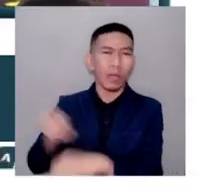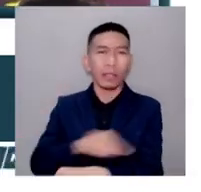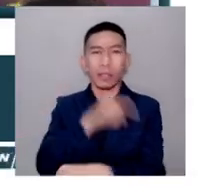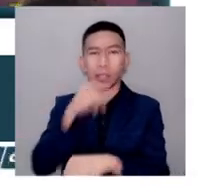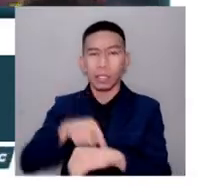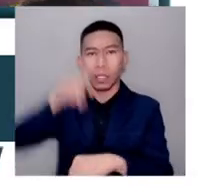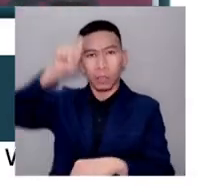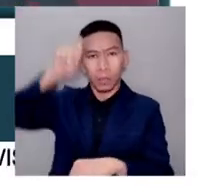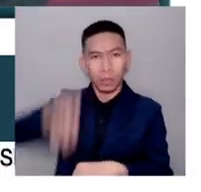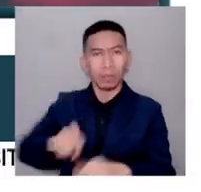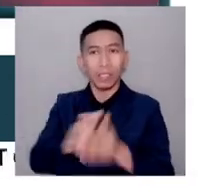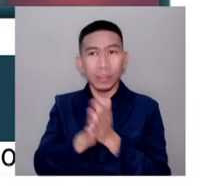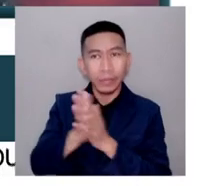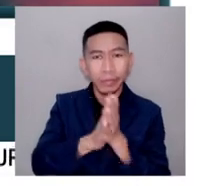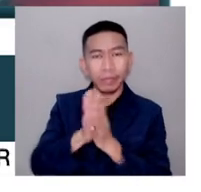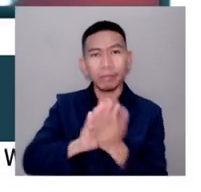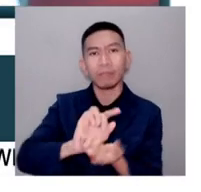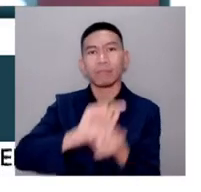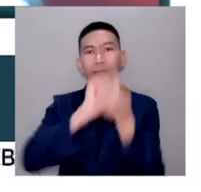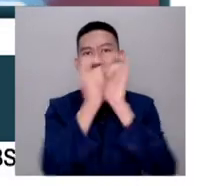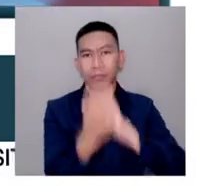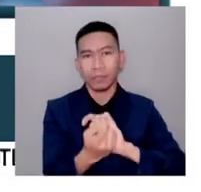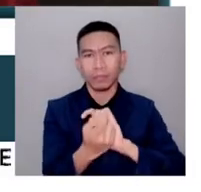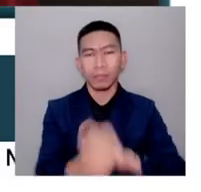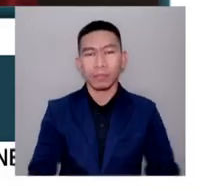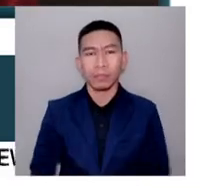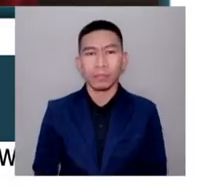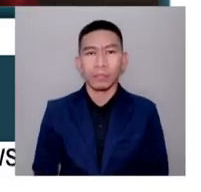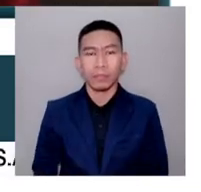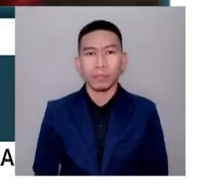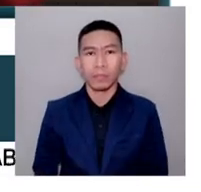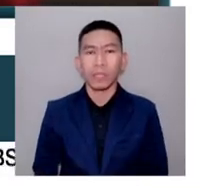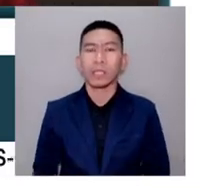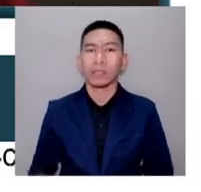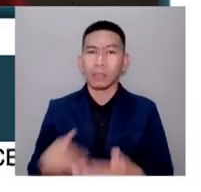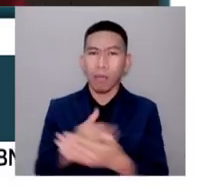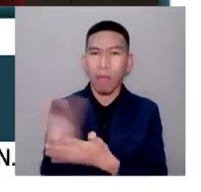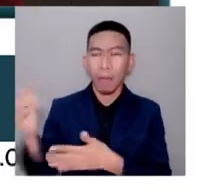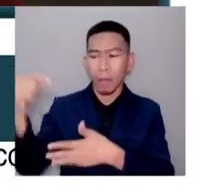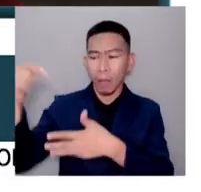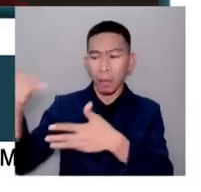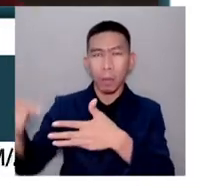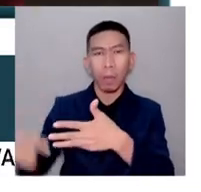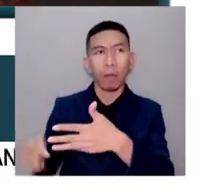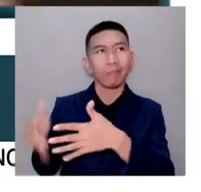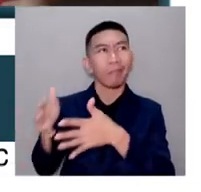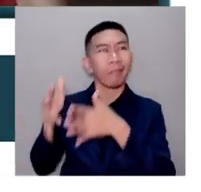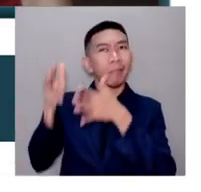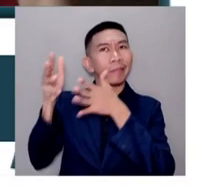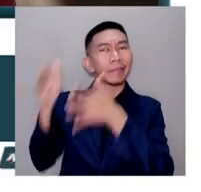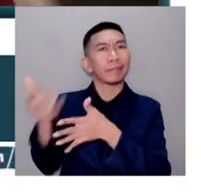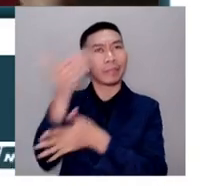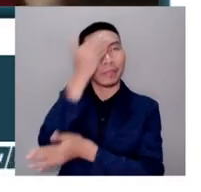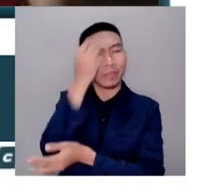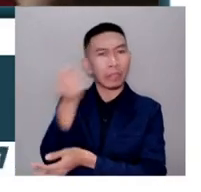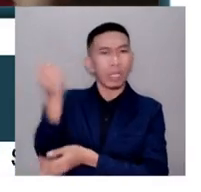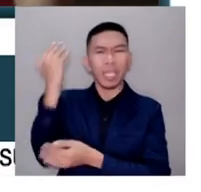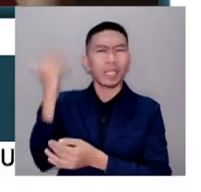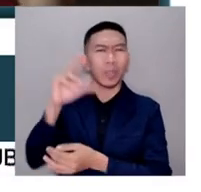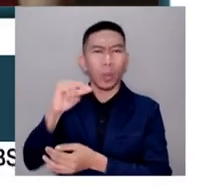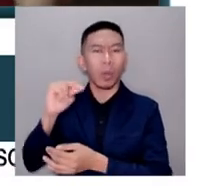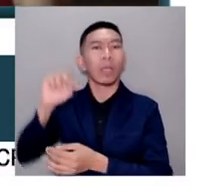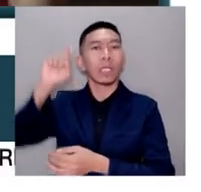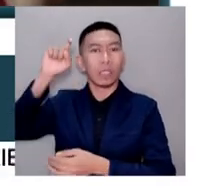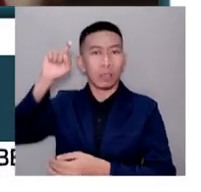reformahin. And there are things that we cannot simply leave and move on from. Any